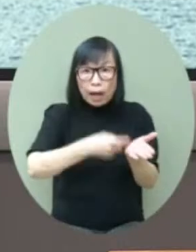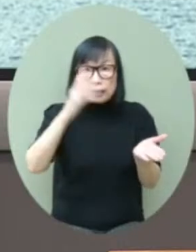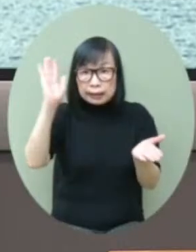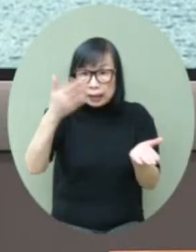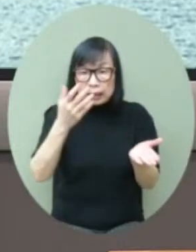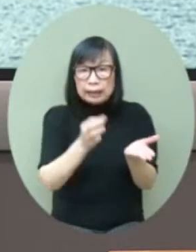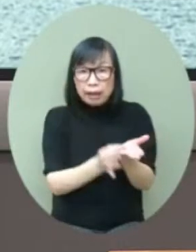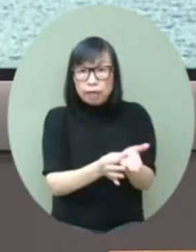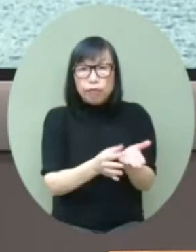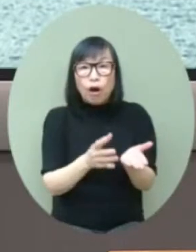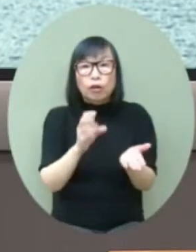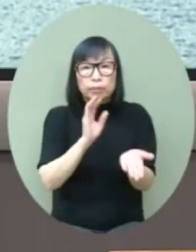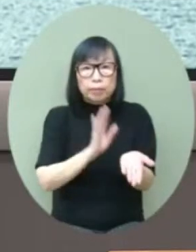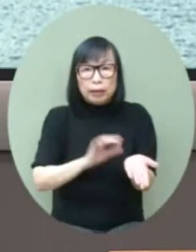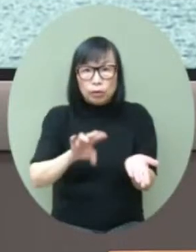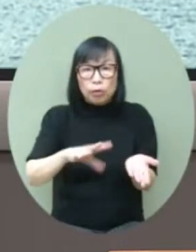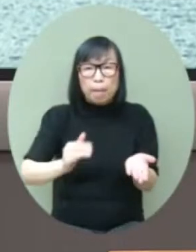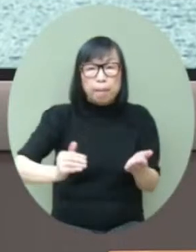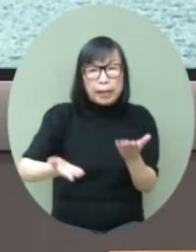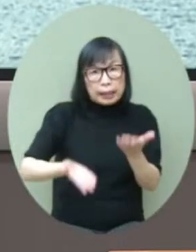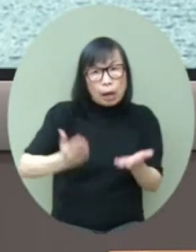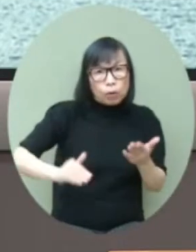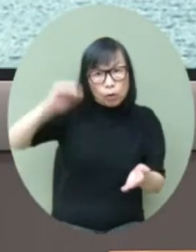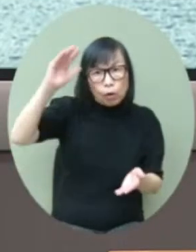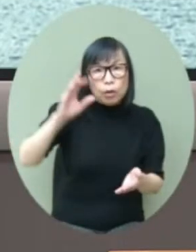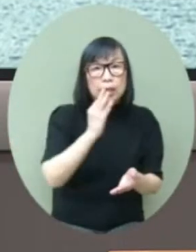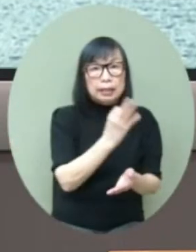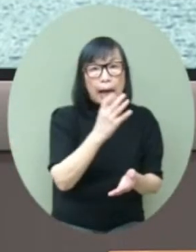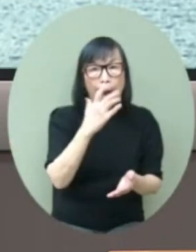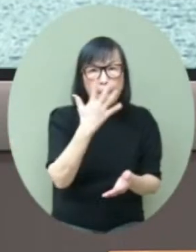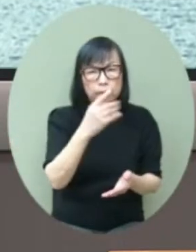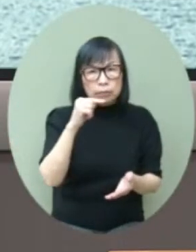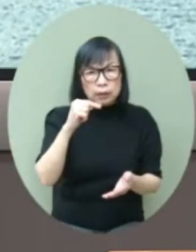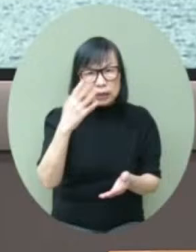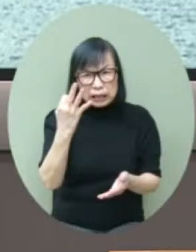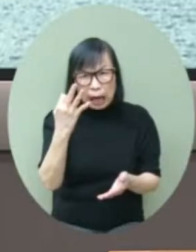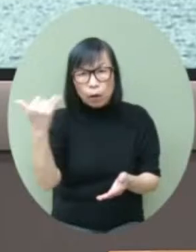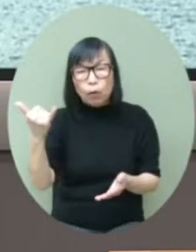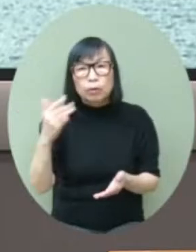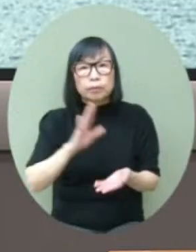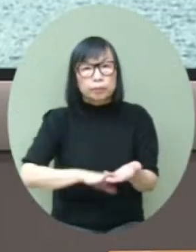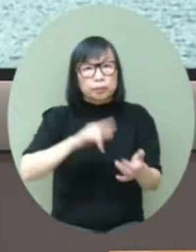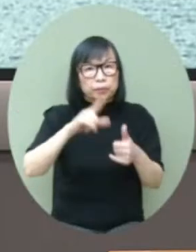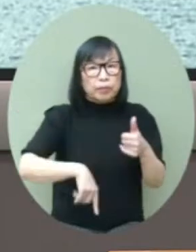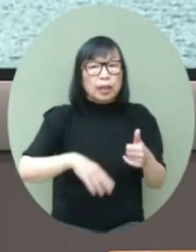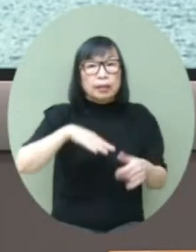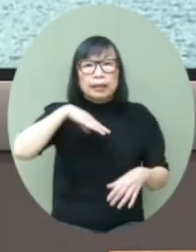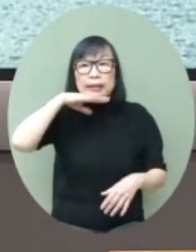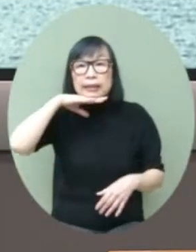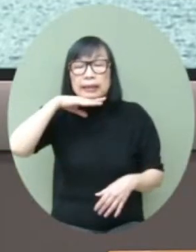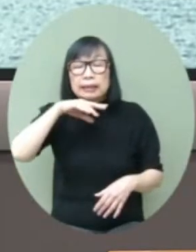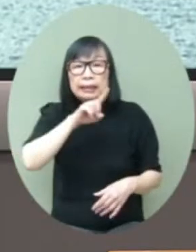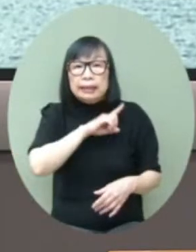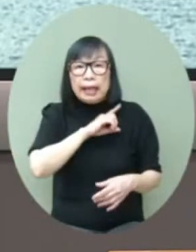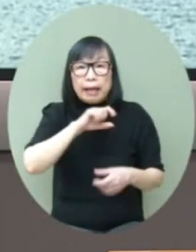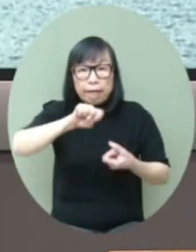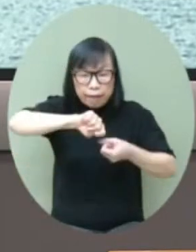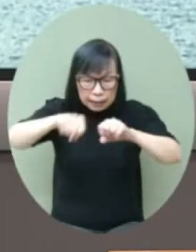that arrived before 9:30. The CT value is pretty high, 35 or 36.